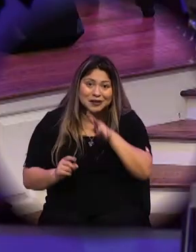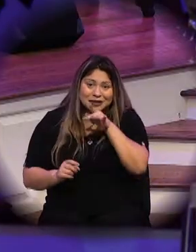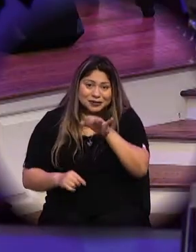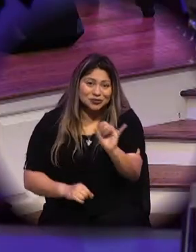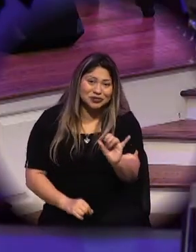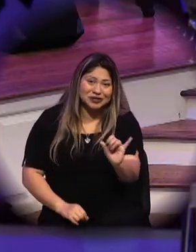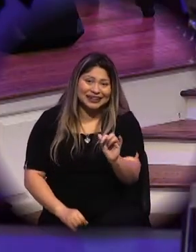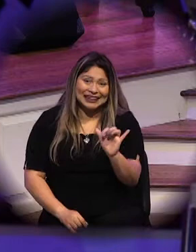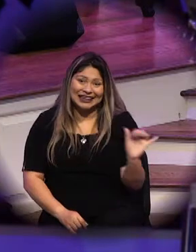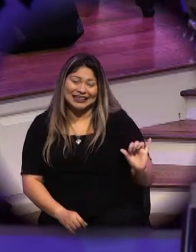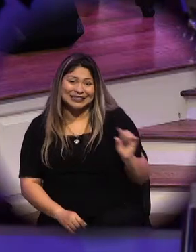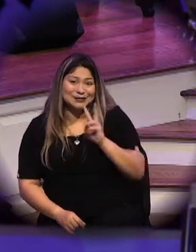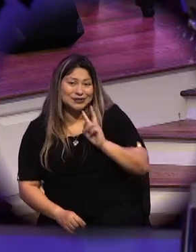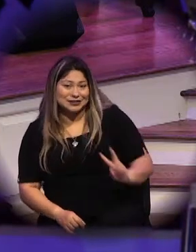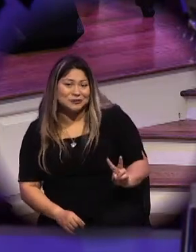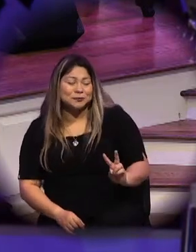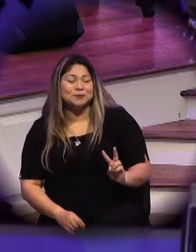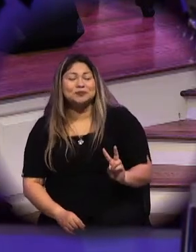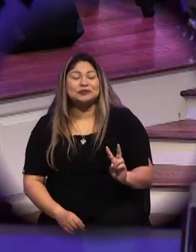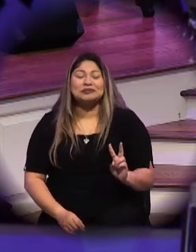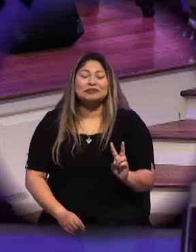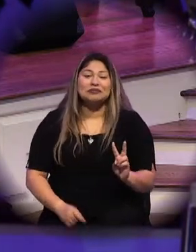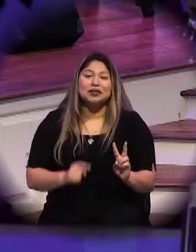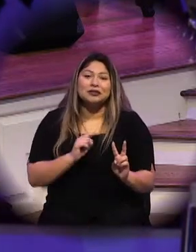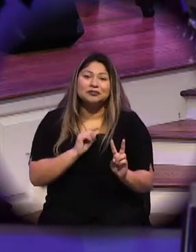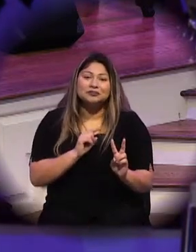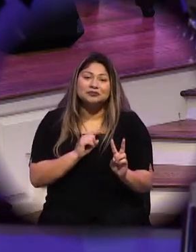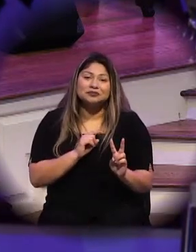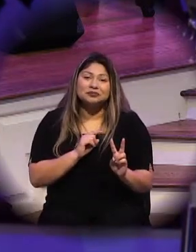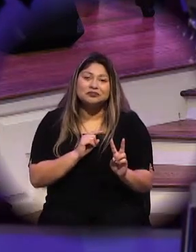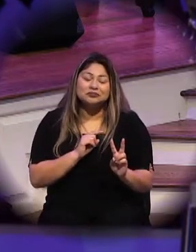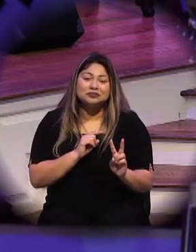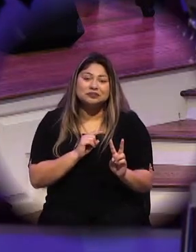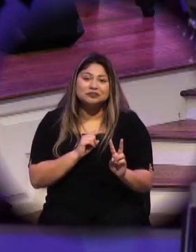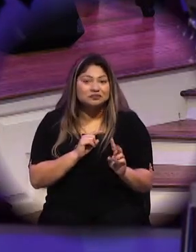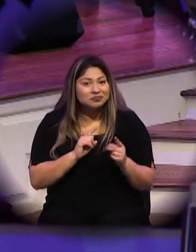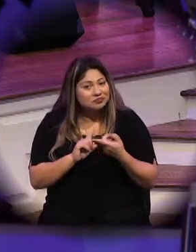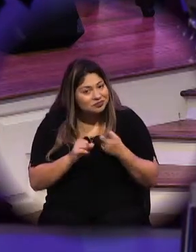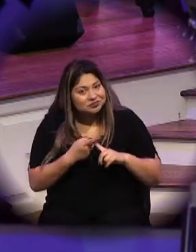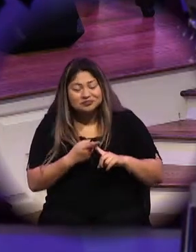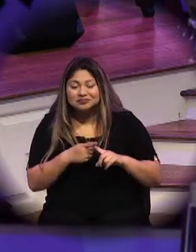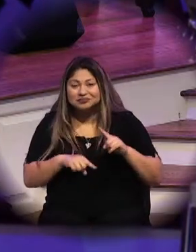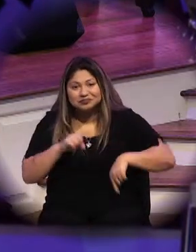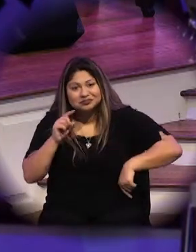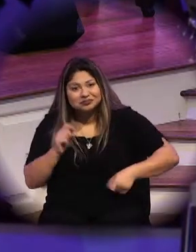they want, but you cannot understand them. Friends, God